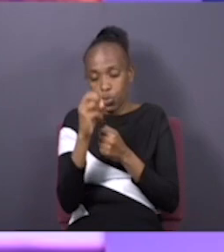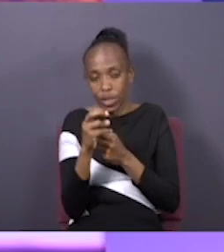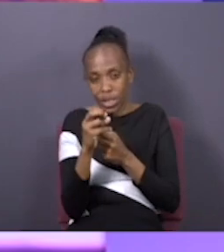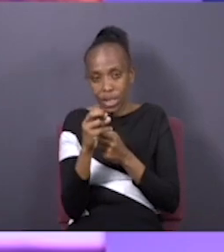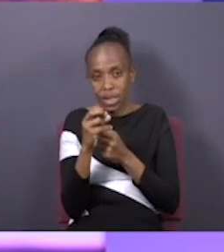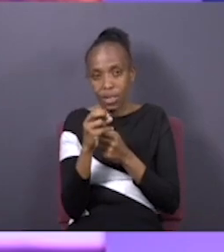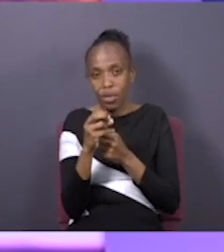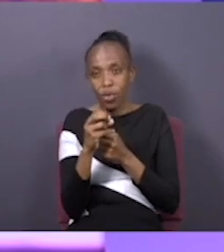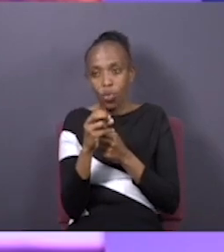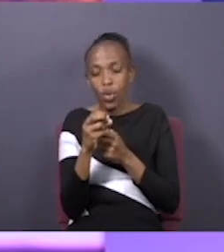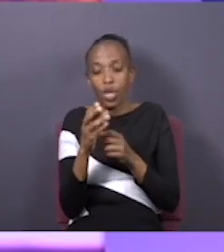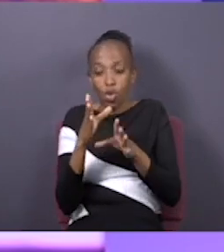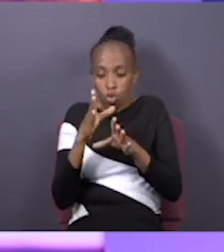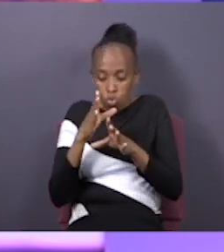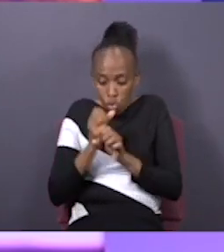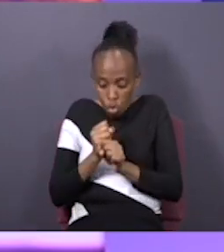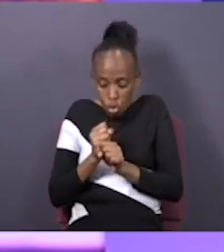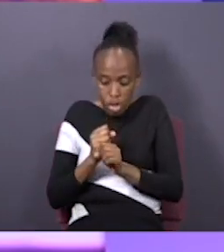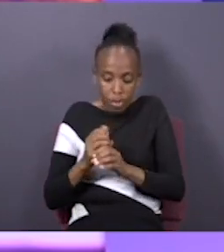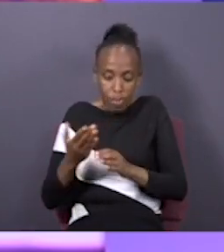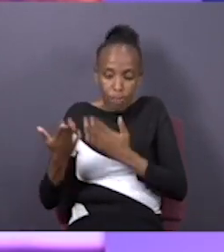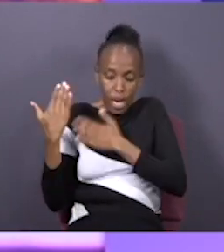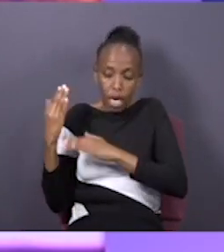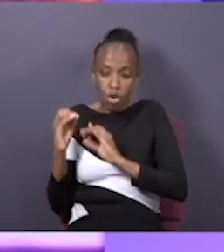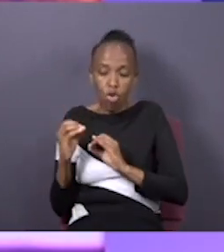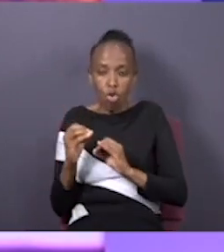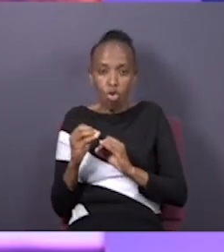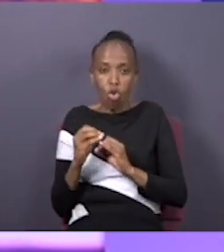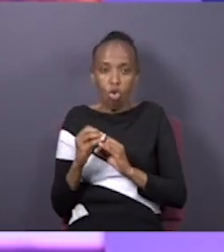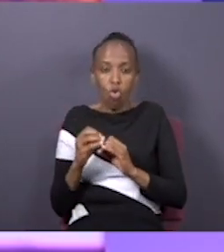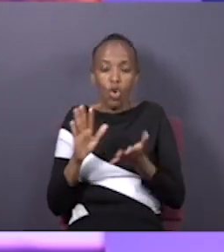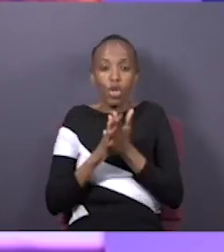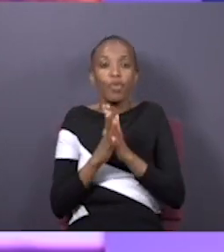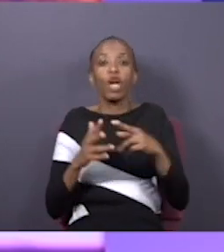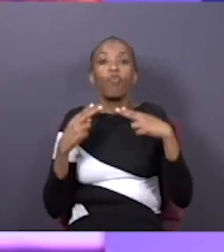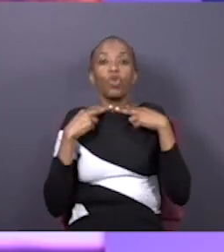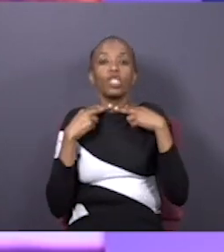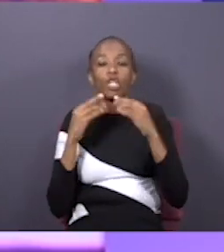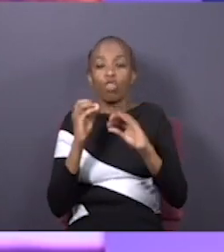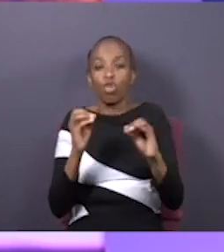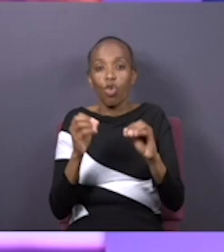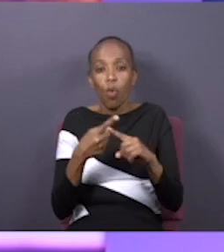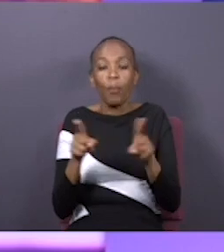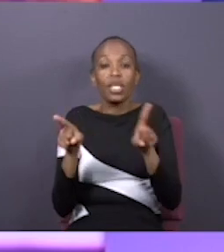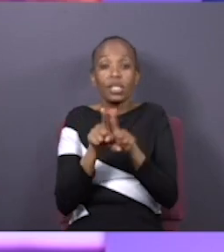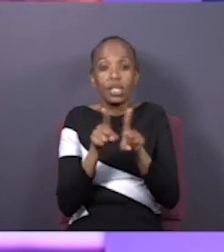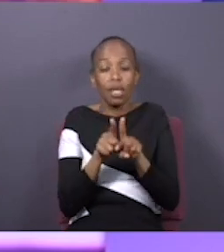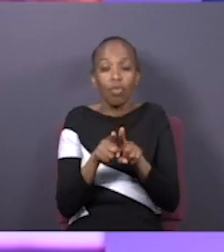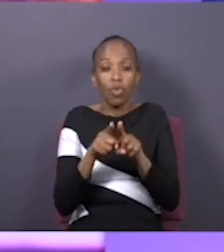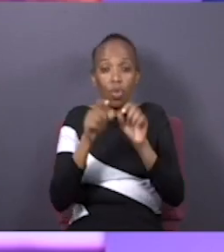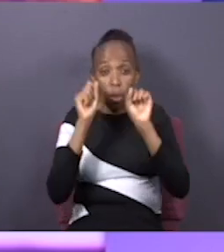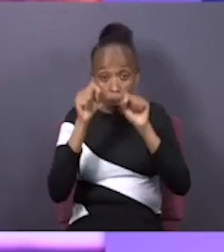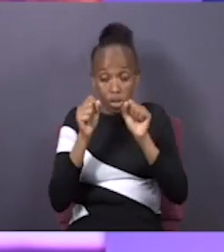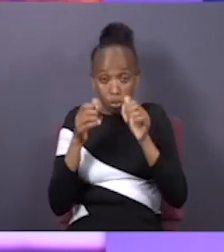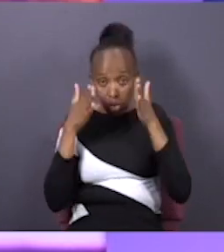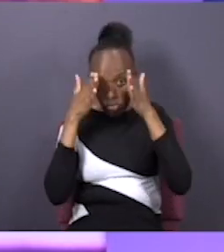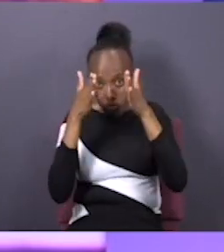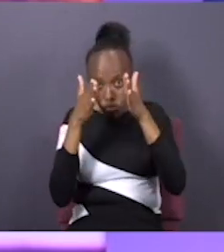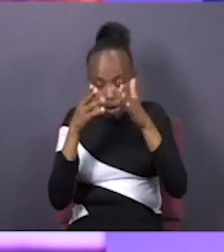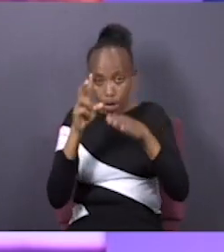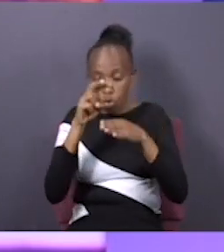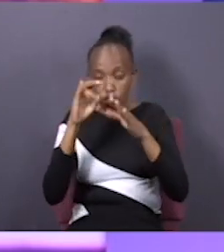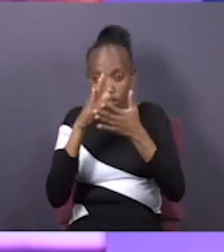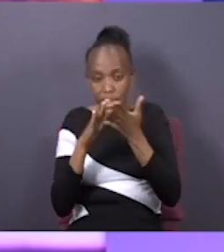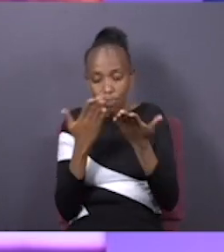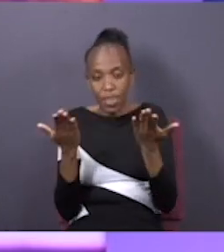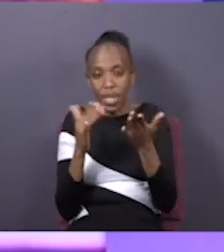2020 will not hold us back. We will not be held hostage by that. We will also be devoted. We will look for